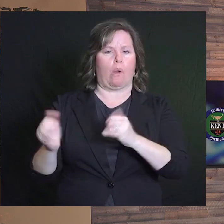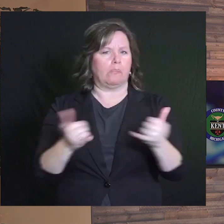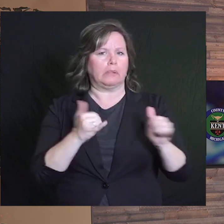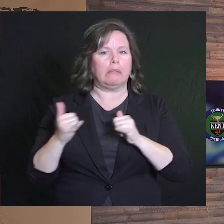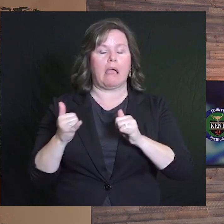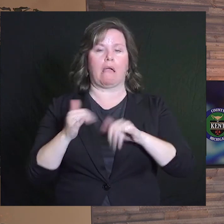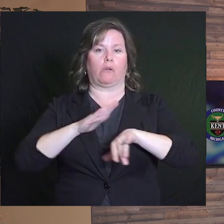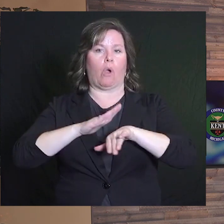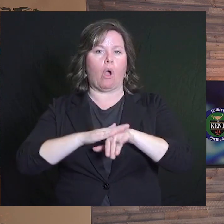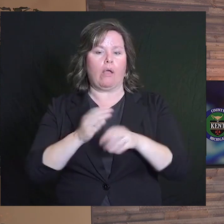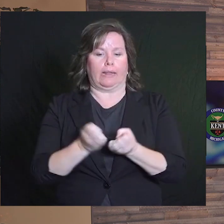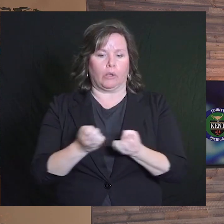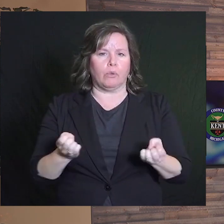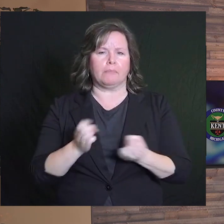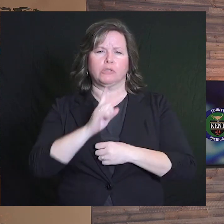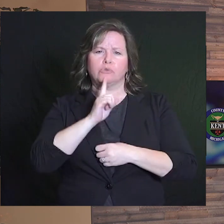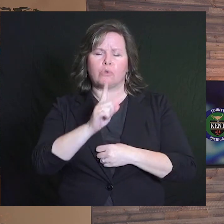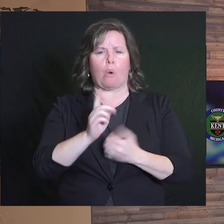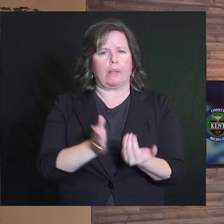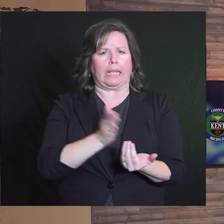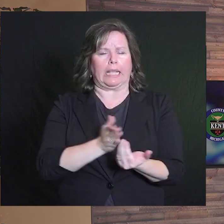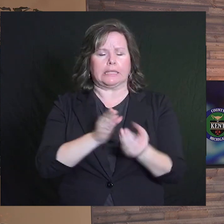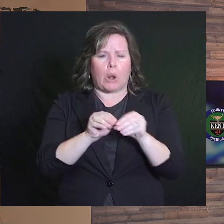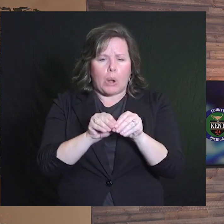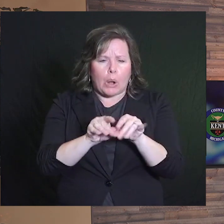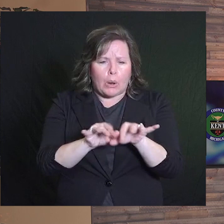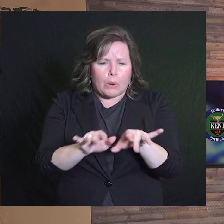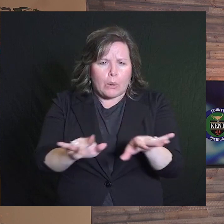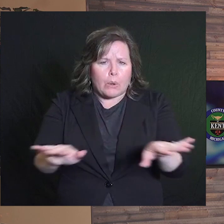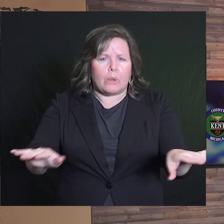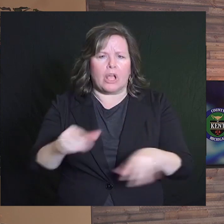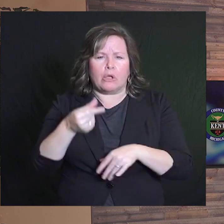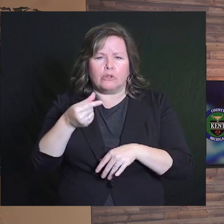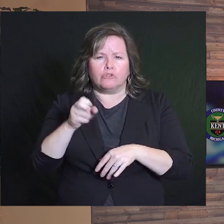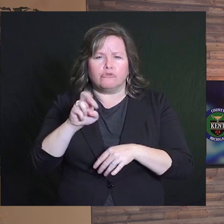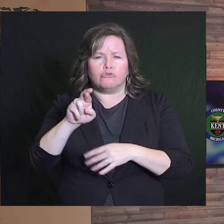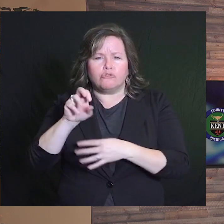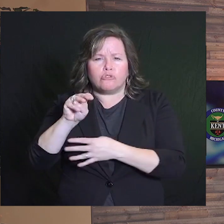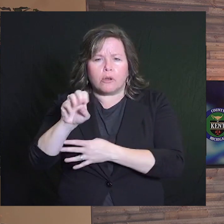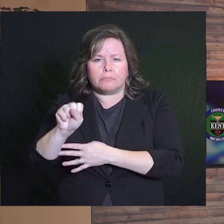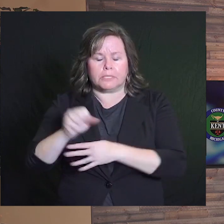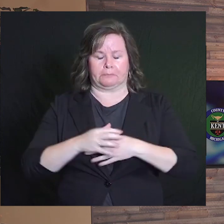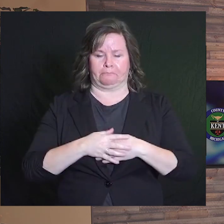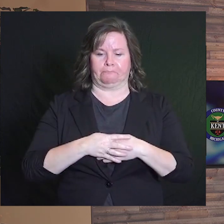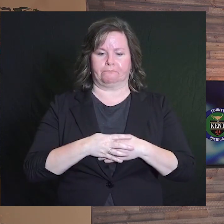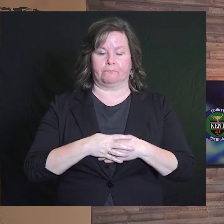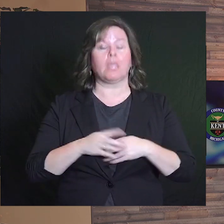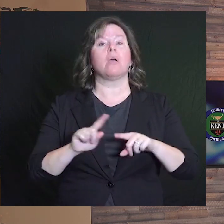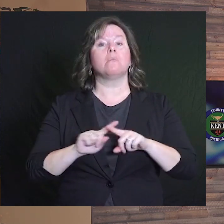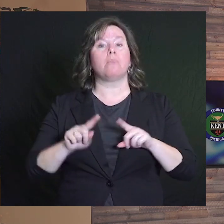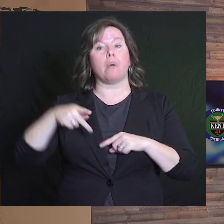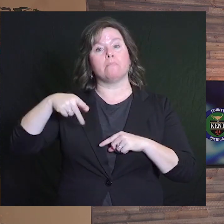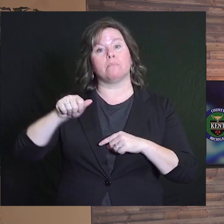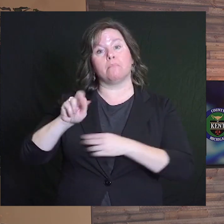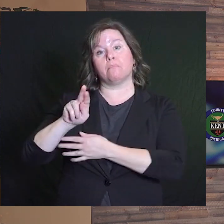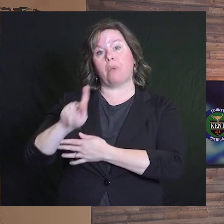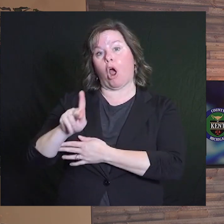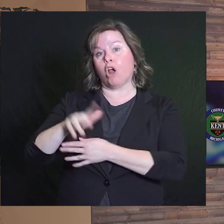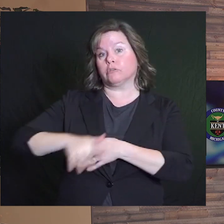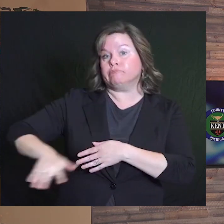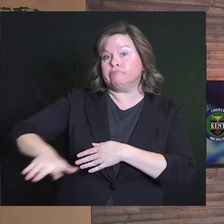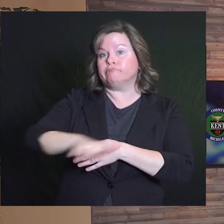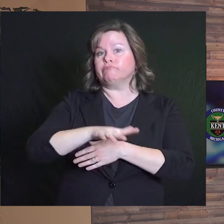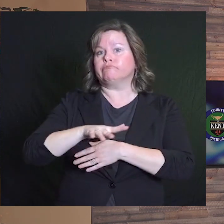easy to transfer germs from one person to the next. But the rest of the playground, the rest of the park, really needs to